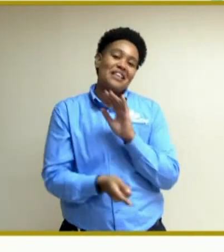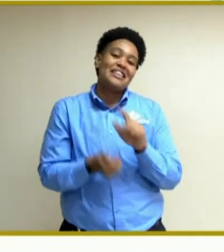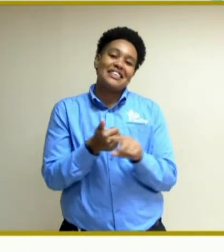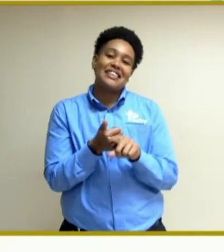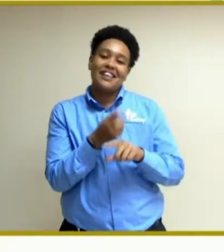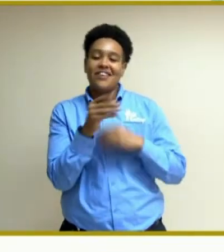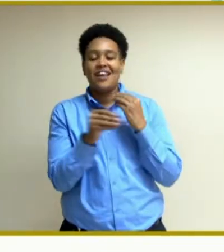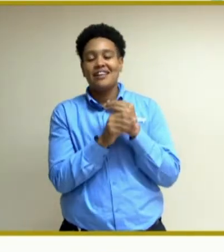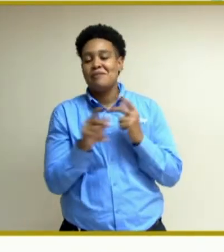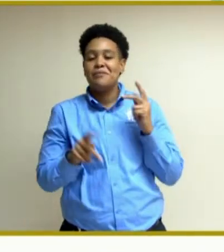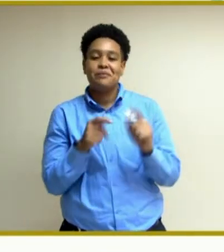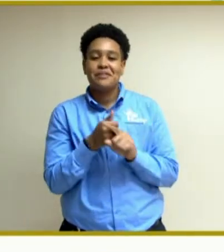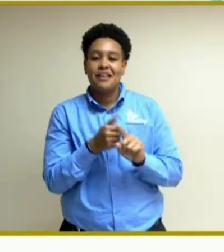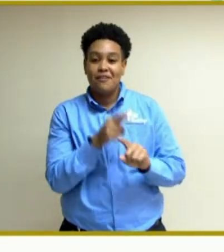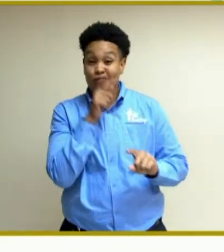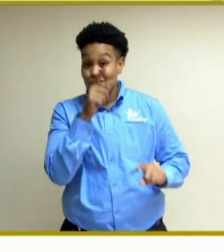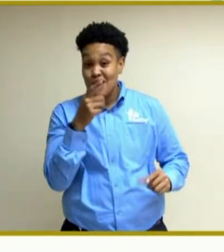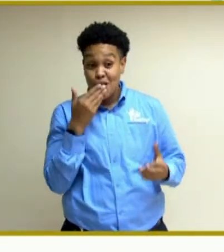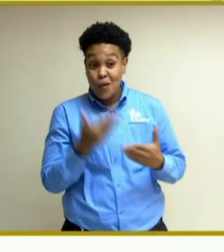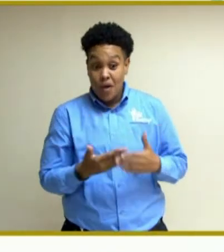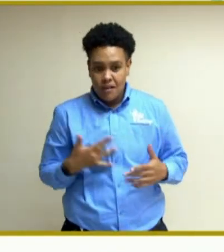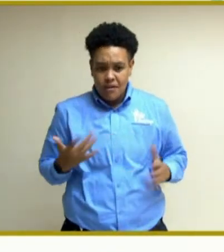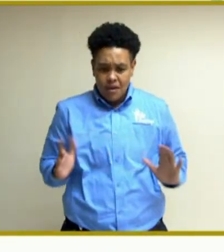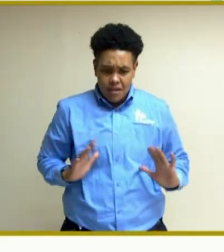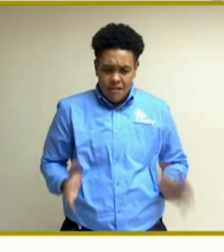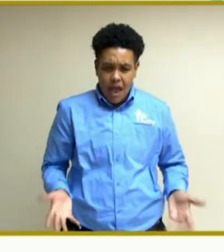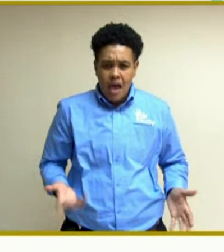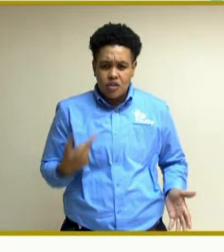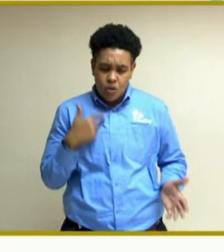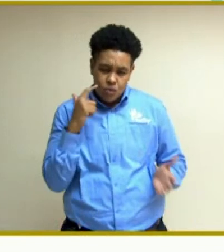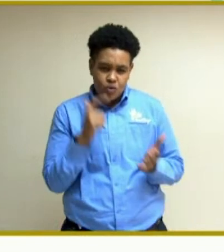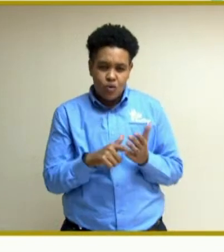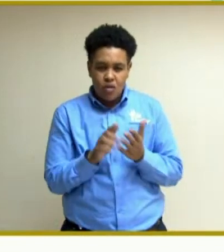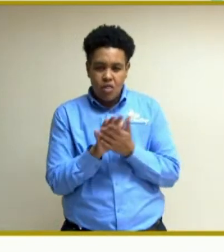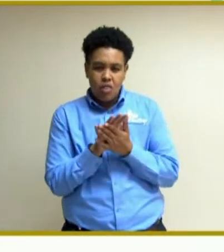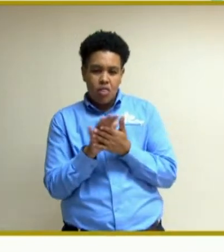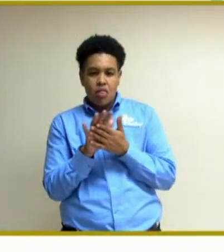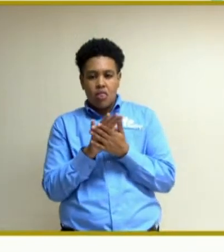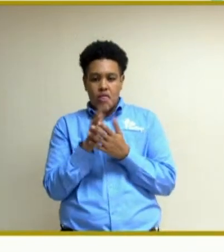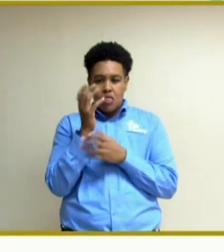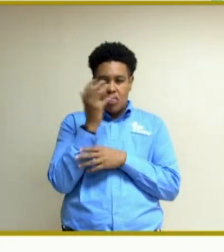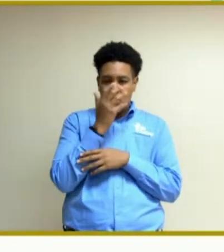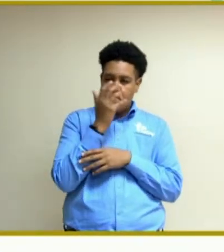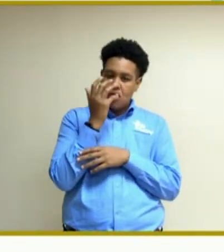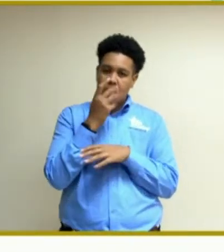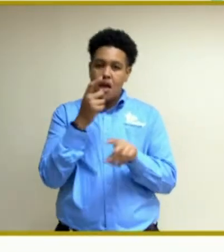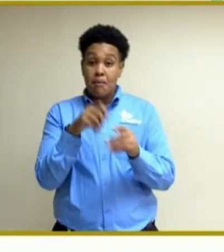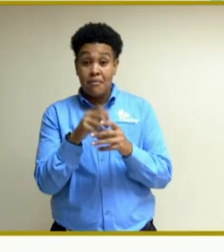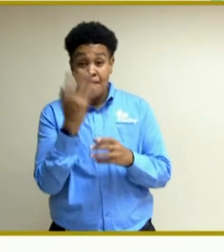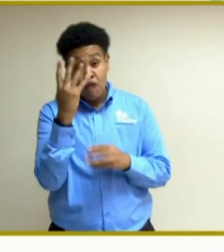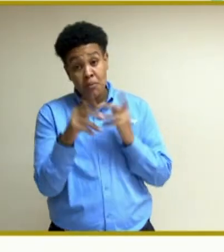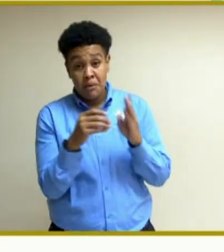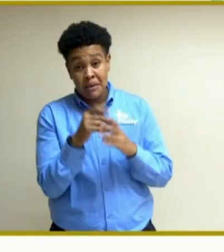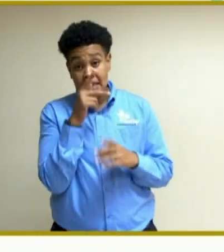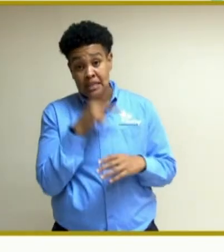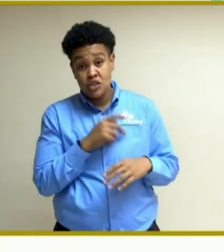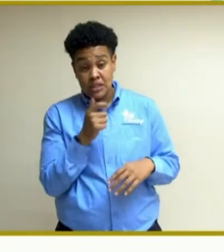then persons are well. So we have noted dizziness in 4 of the patients in Kingston and St. Andrew.